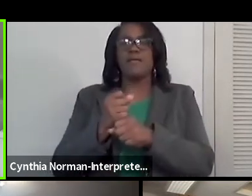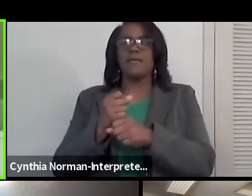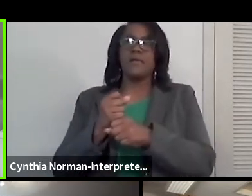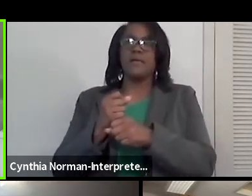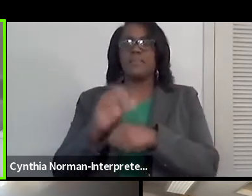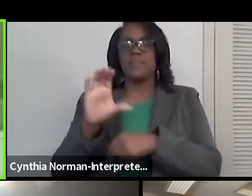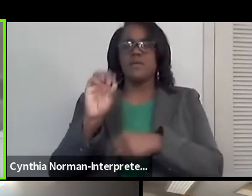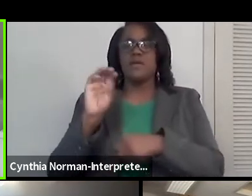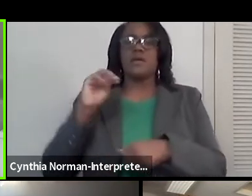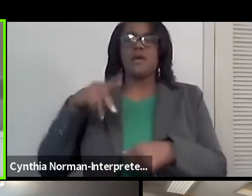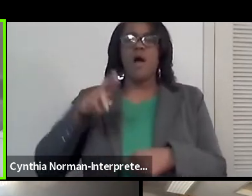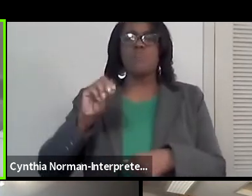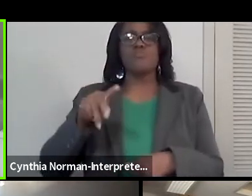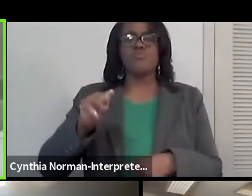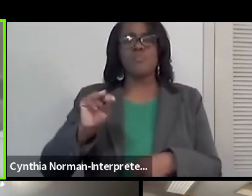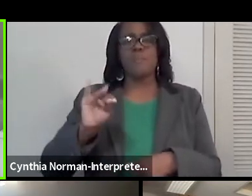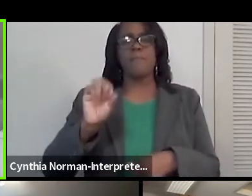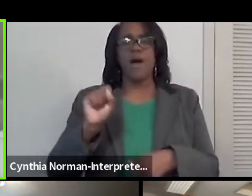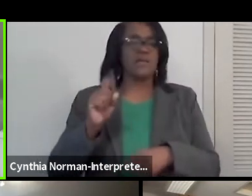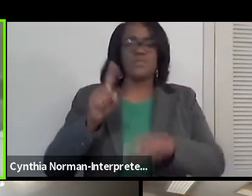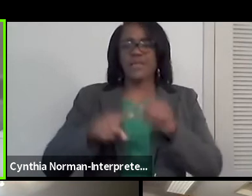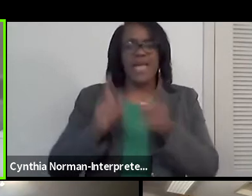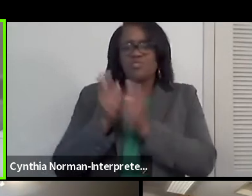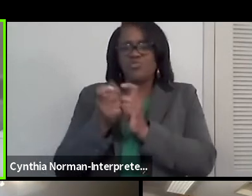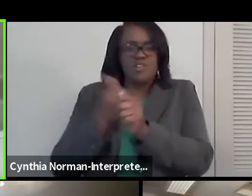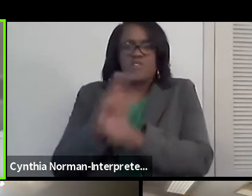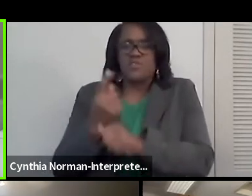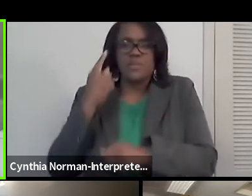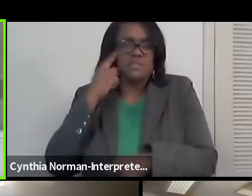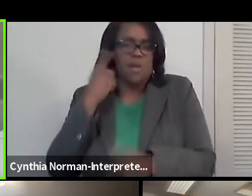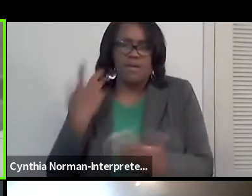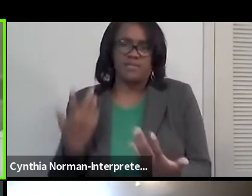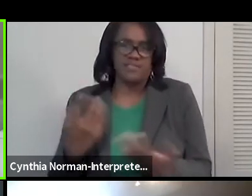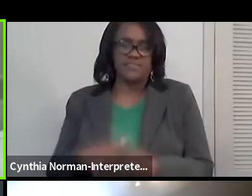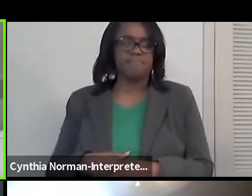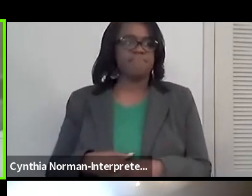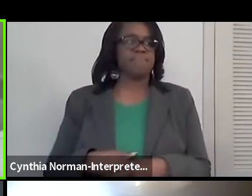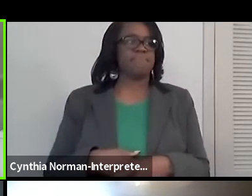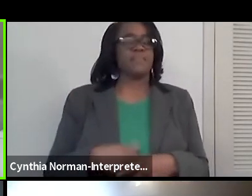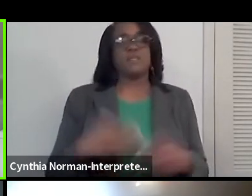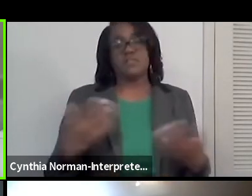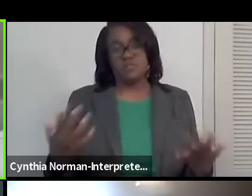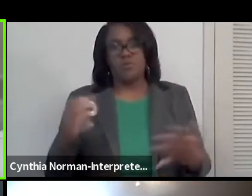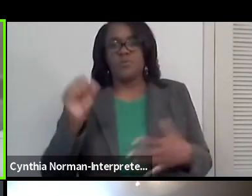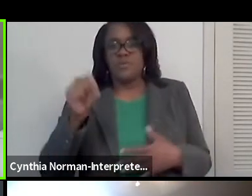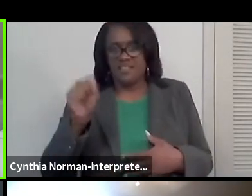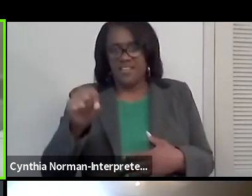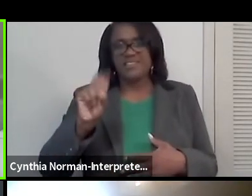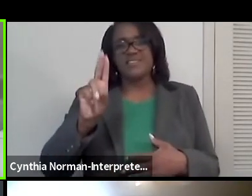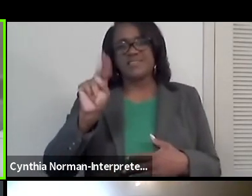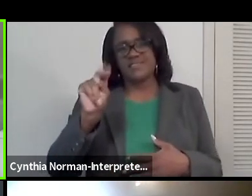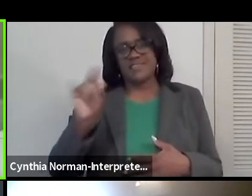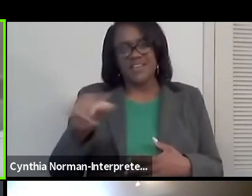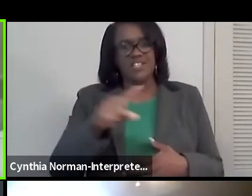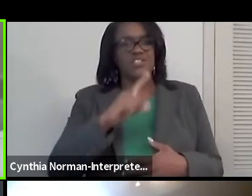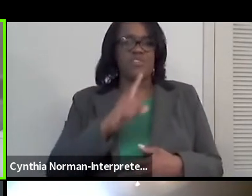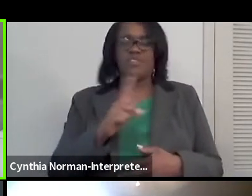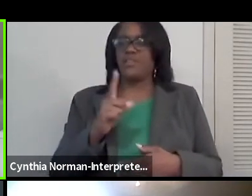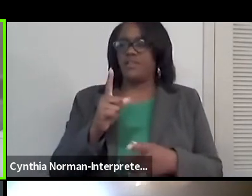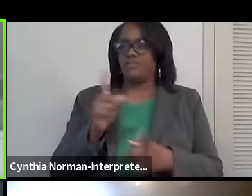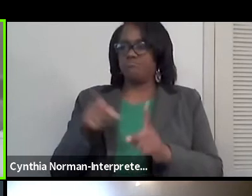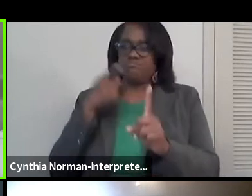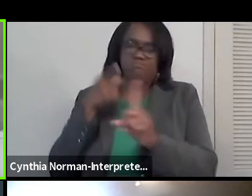done without thinking that we're going to change everybody's mind about these mammals. And so, yeah, Sunny definitely hit the nail on the head with just